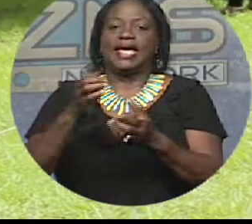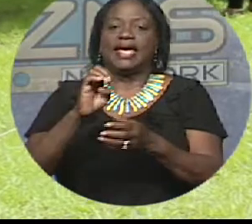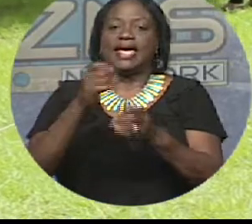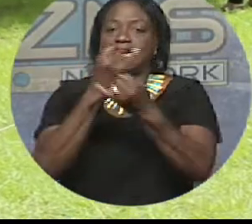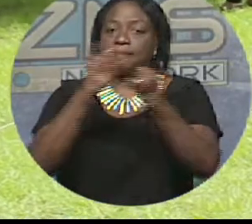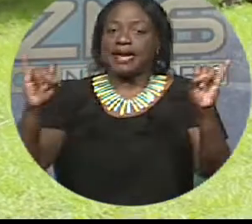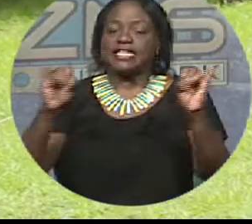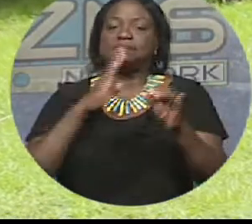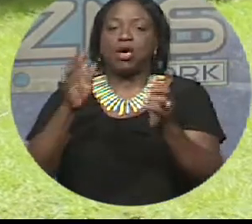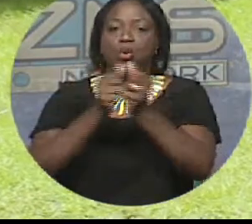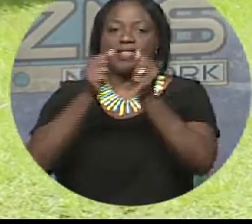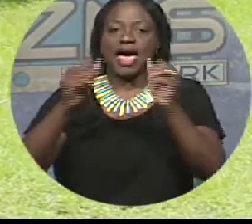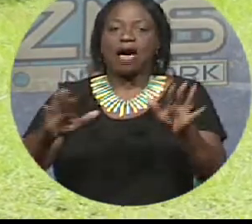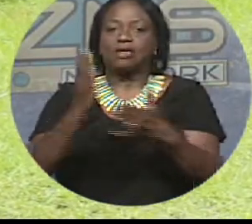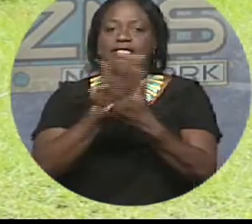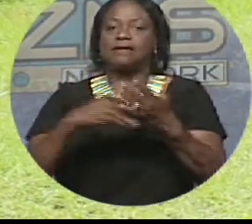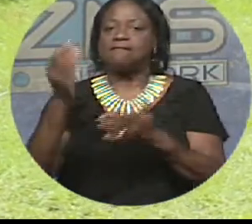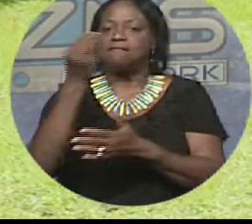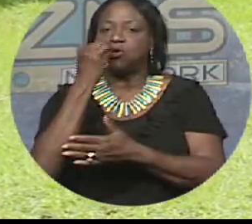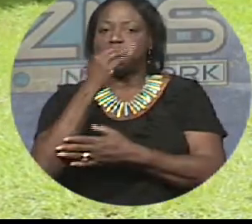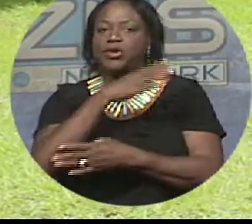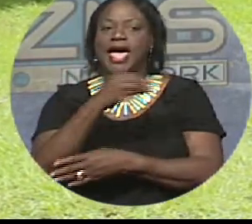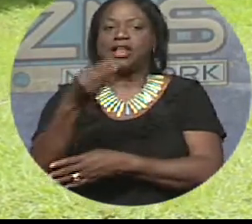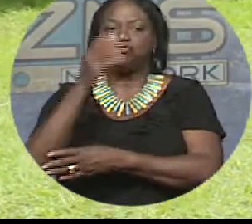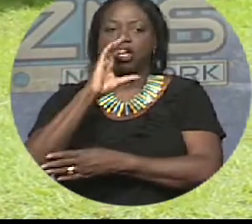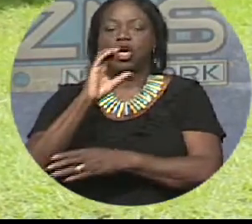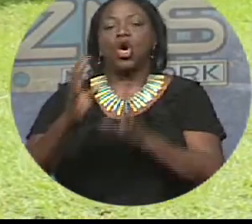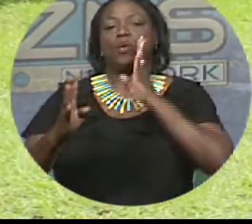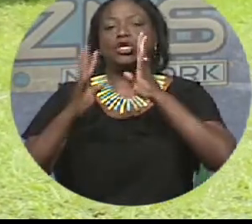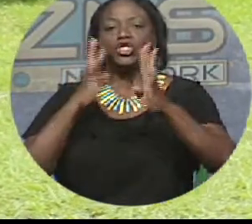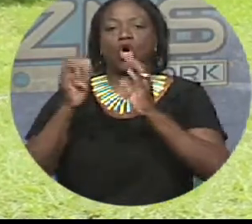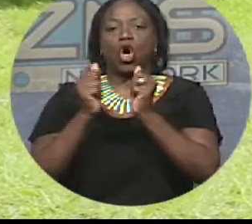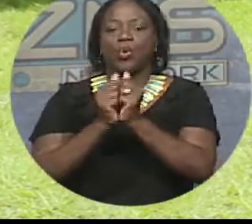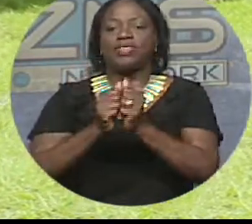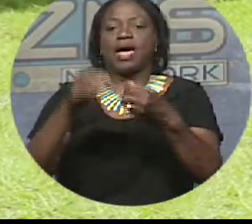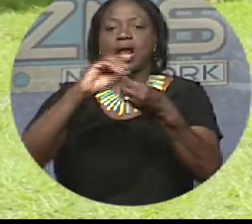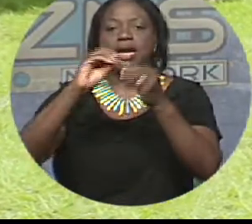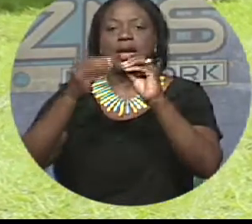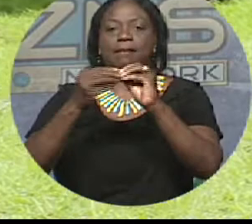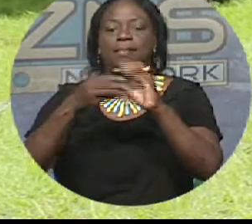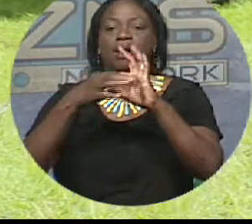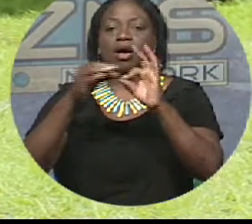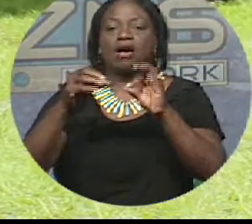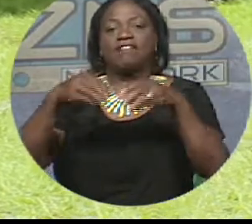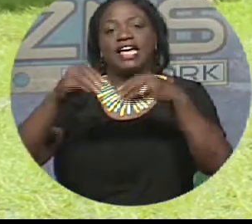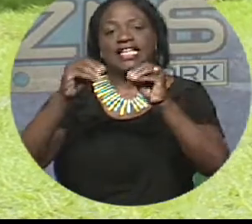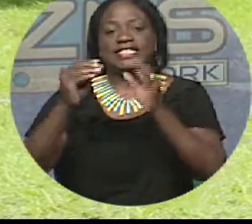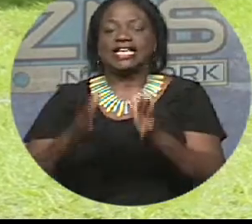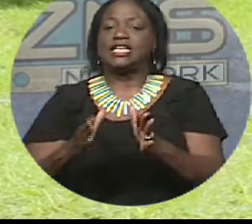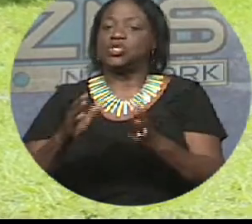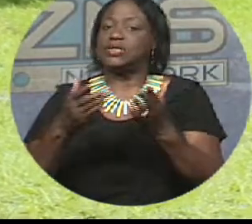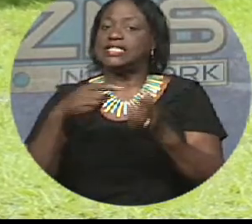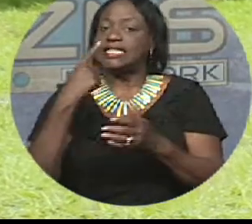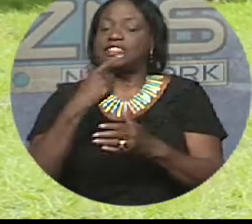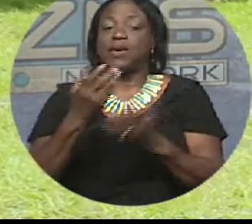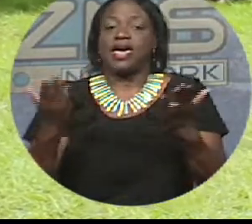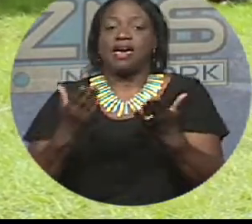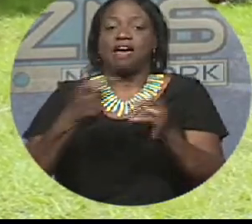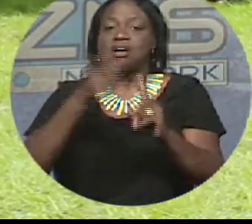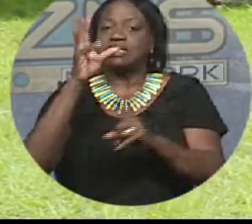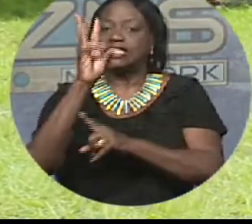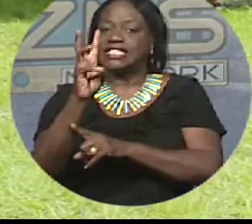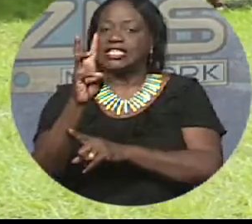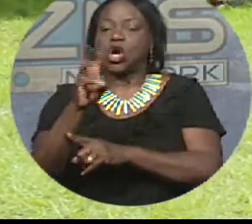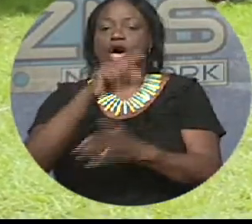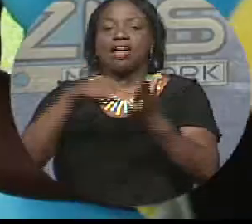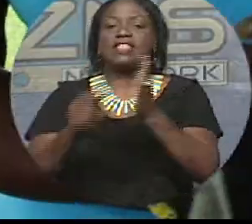Clifford Park be without some food and drink? We spoke with a number of vendors who say they were here from about 6 o'clock this morning preparing for